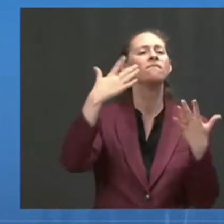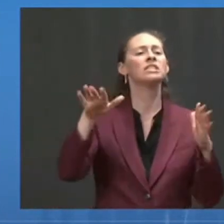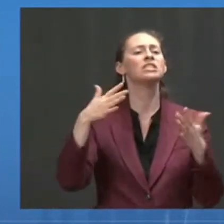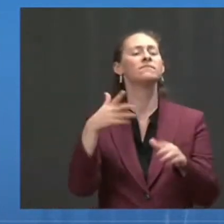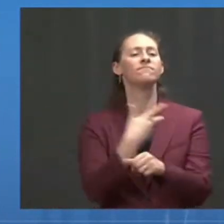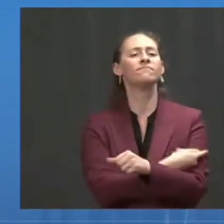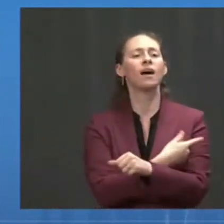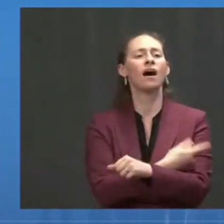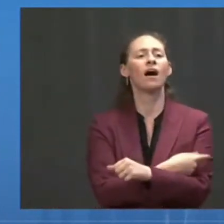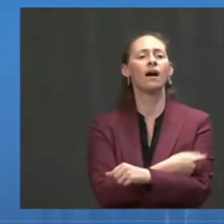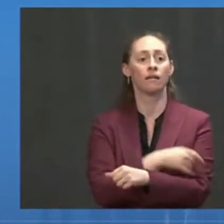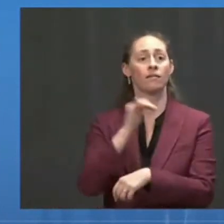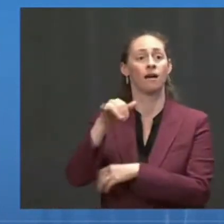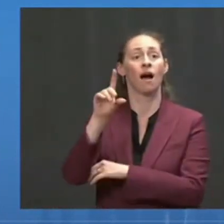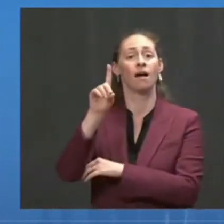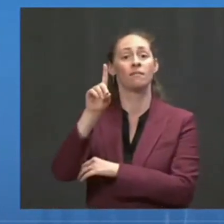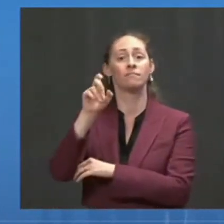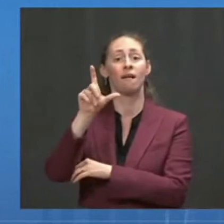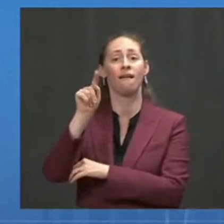evaluate those.